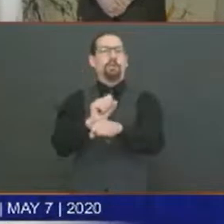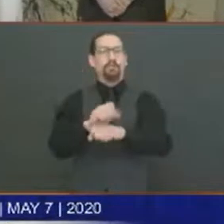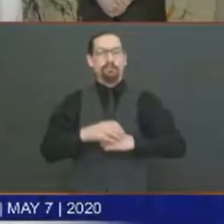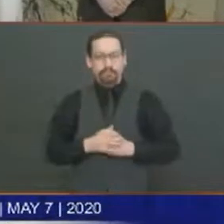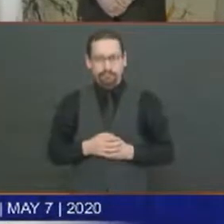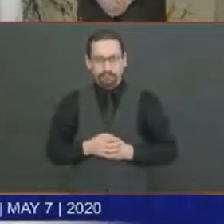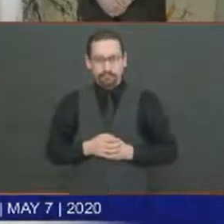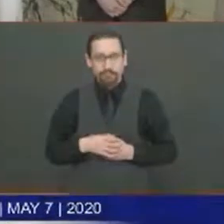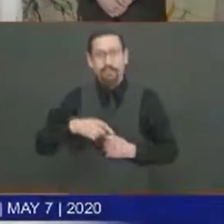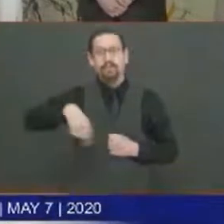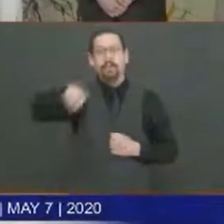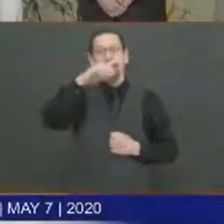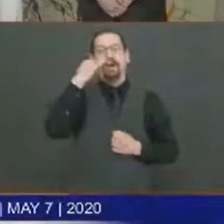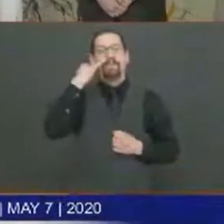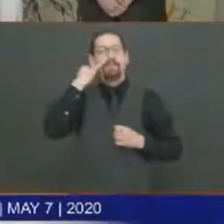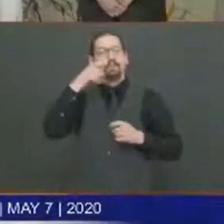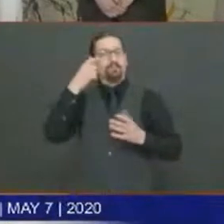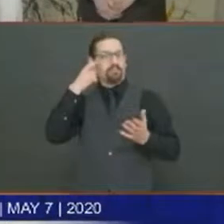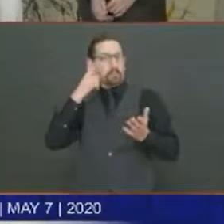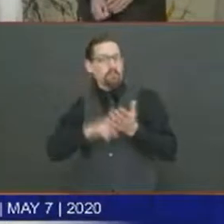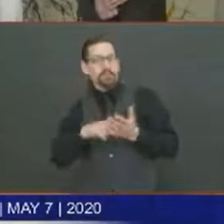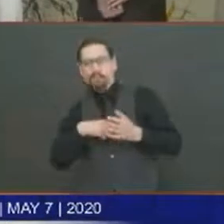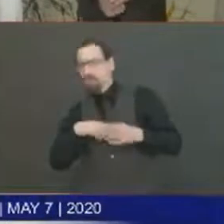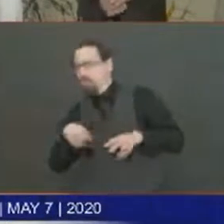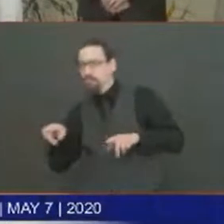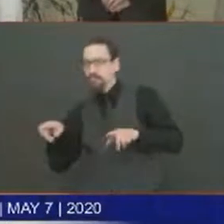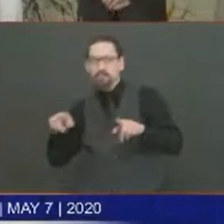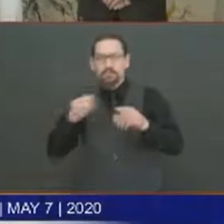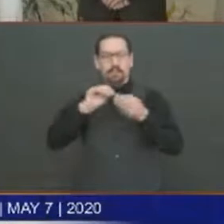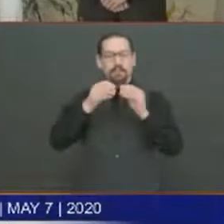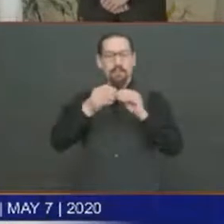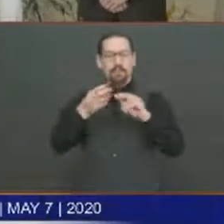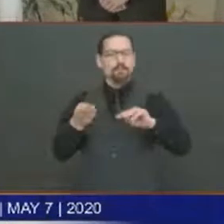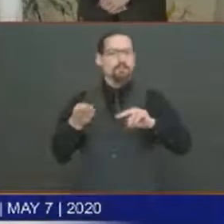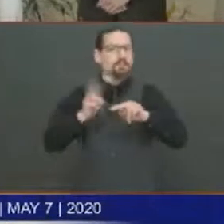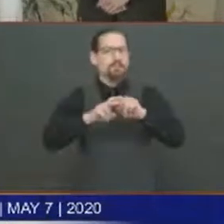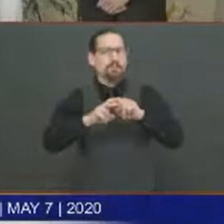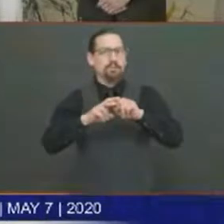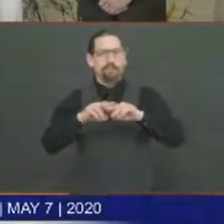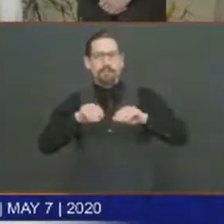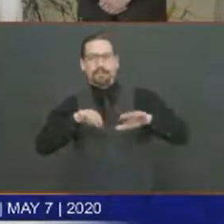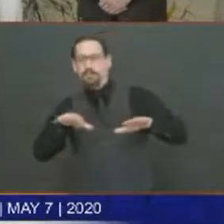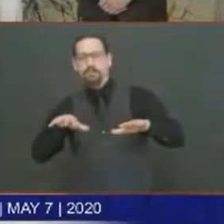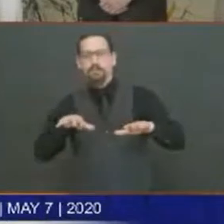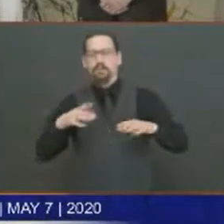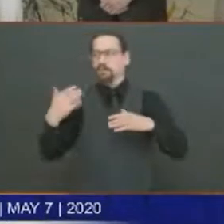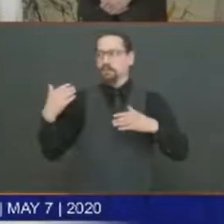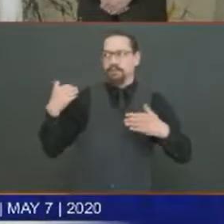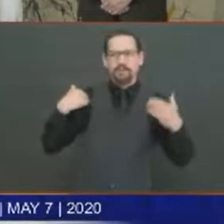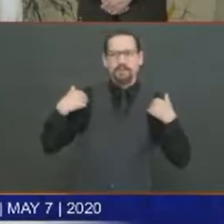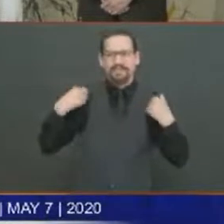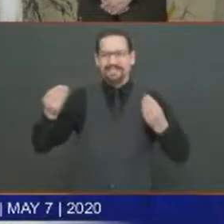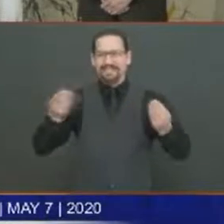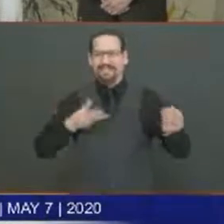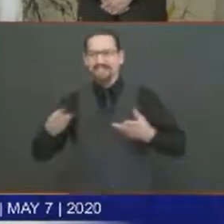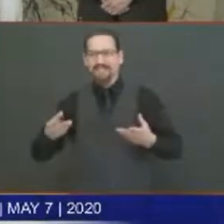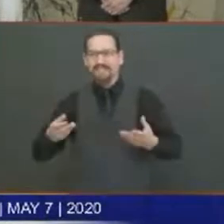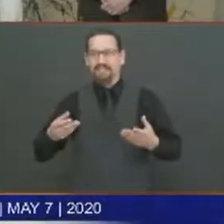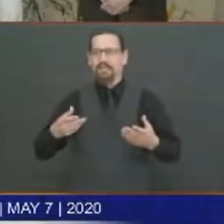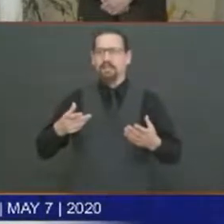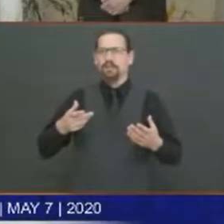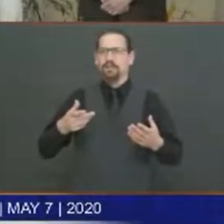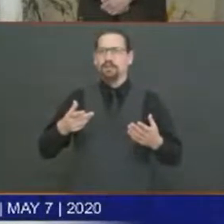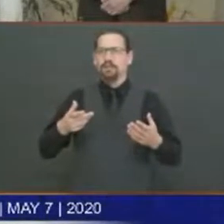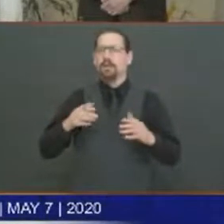into trouble again. How do we know? How do we know in advance? And what do we do? And as I explained yesterday, we're in